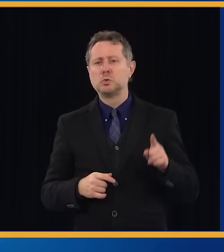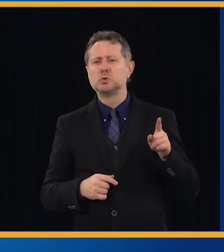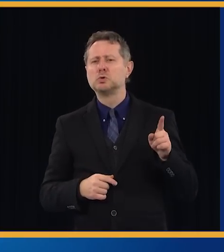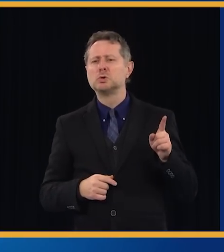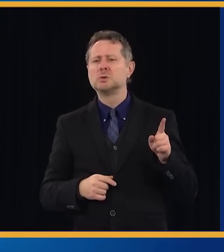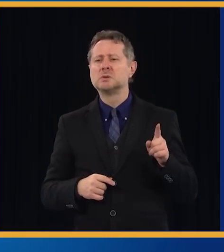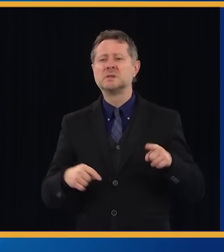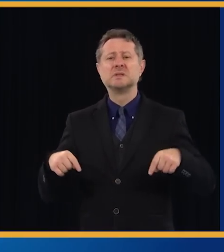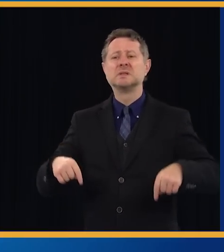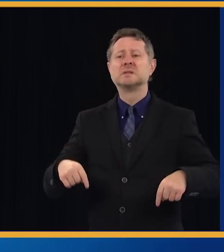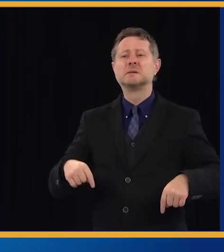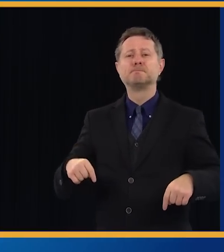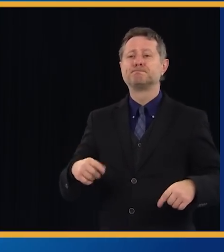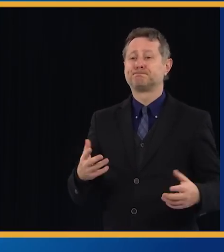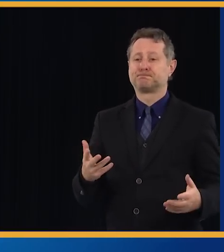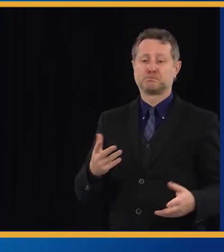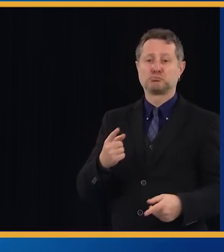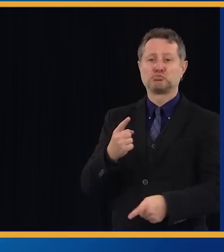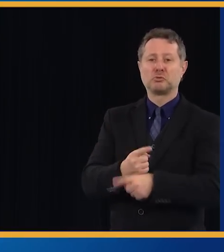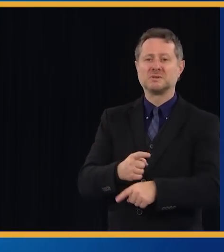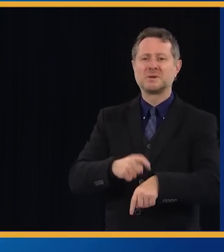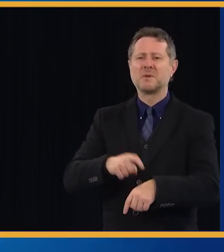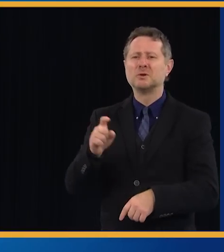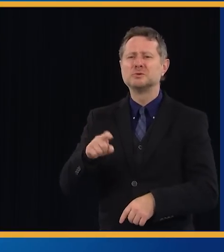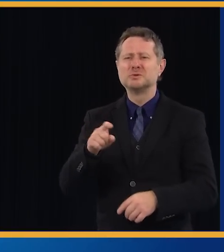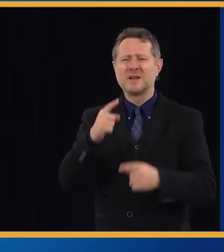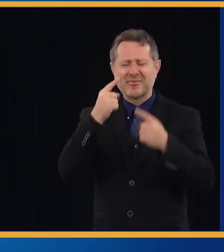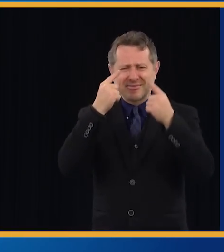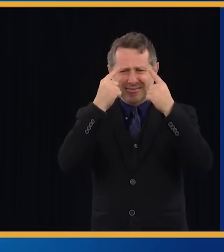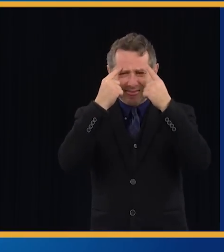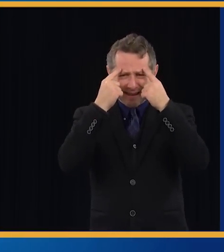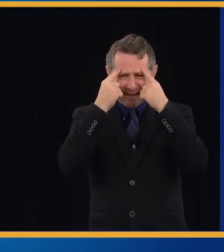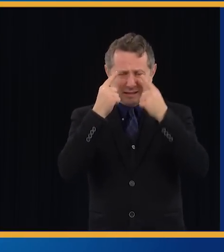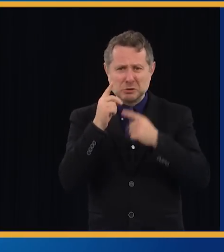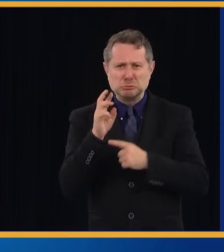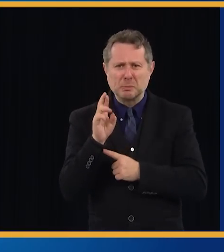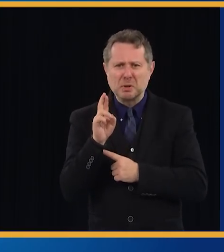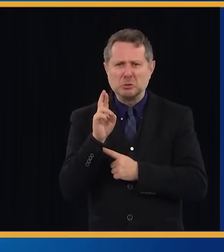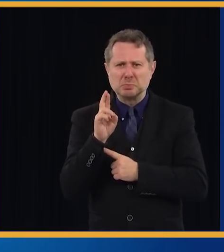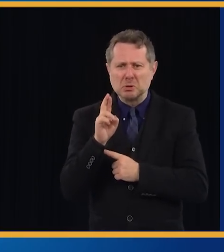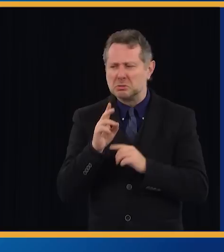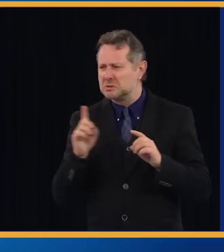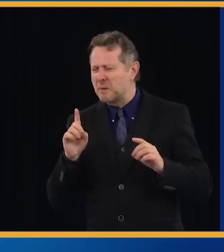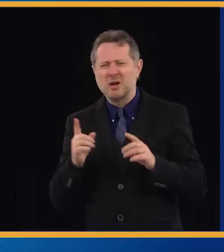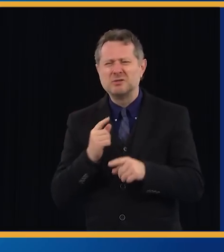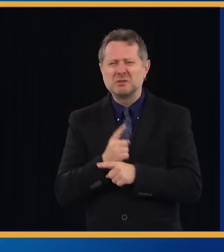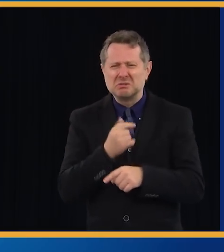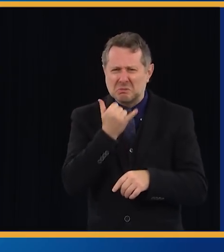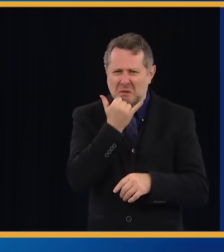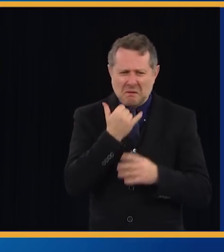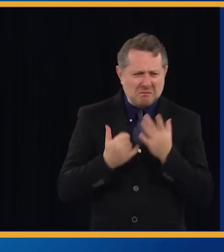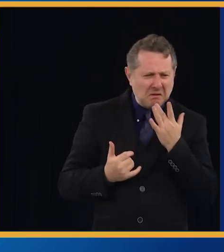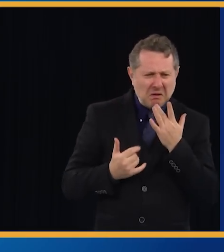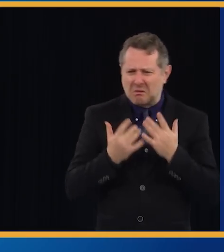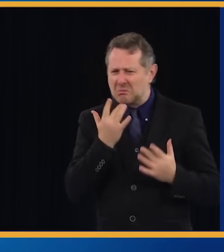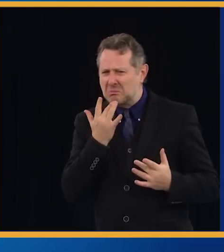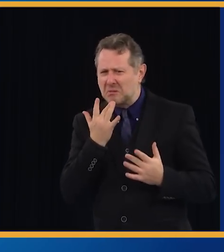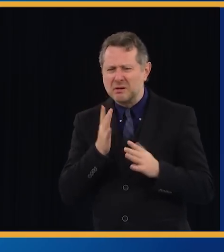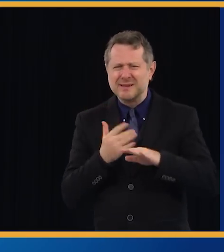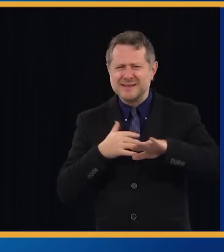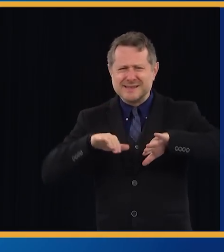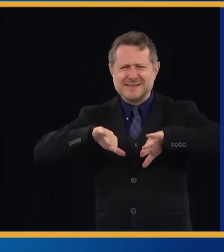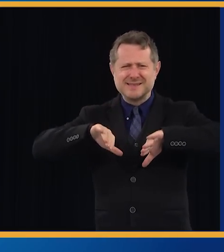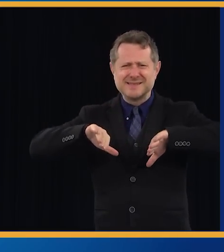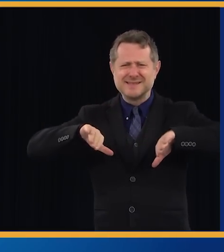your pettiness and your partisanship and this political lens that you see